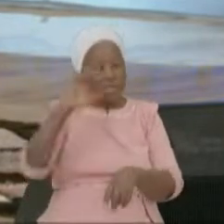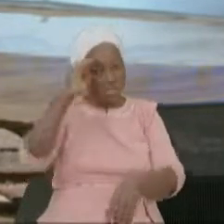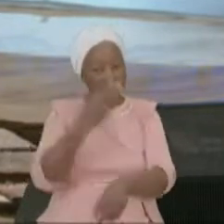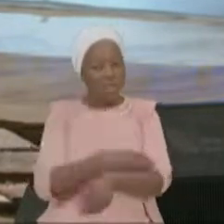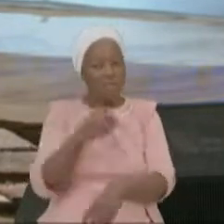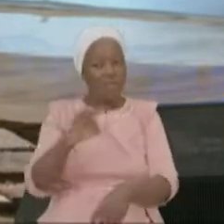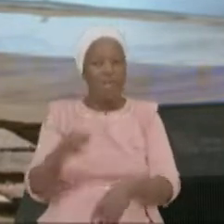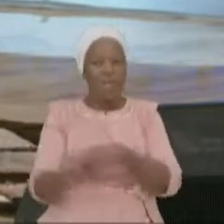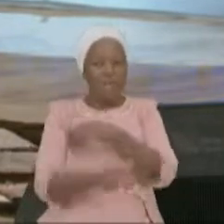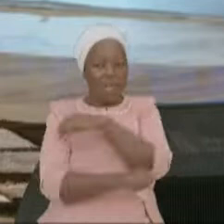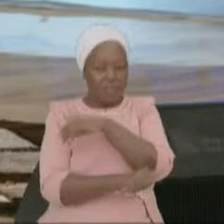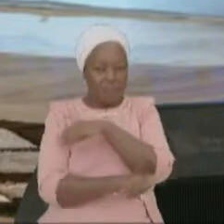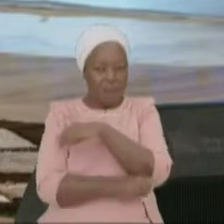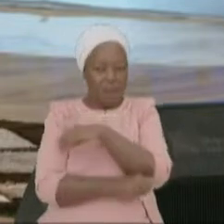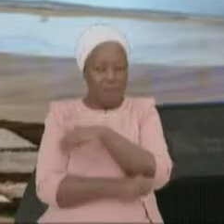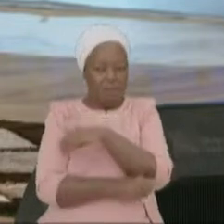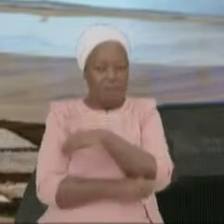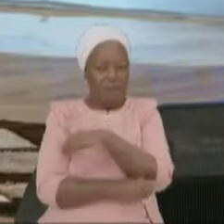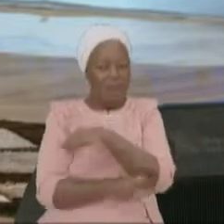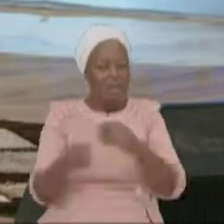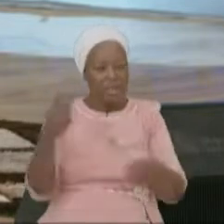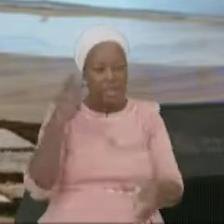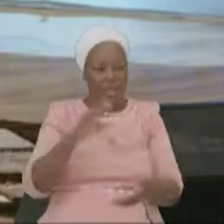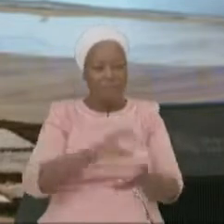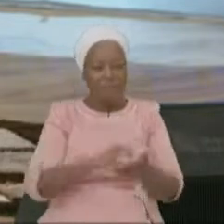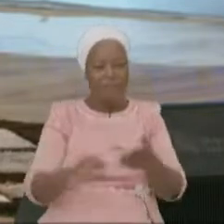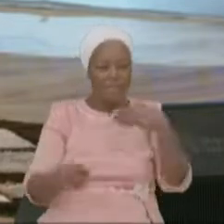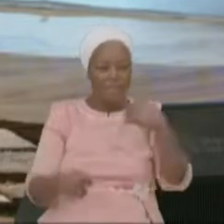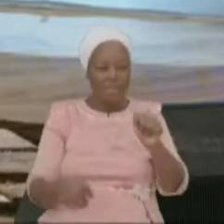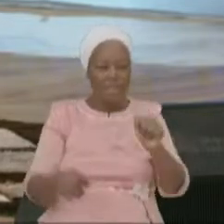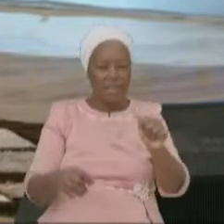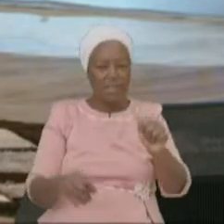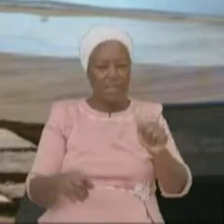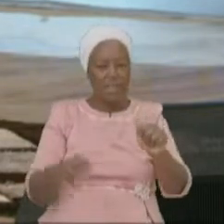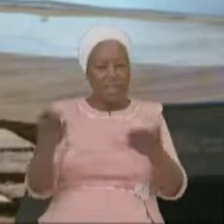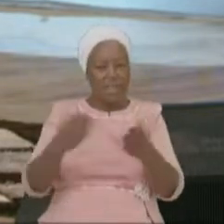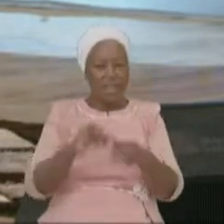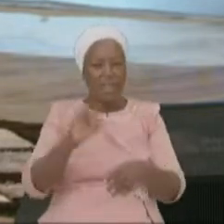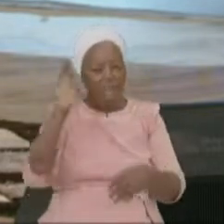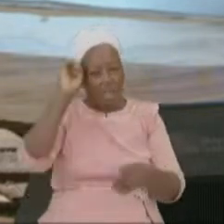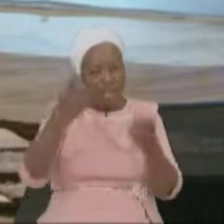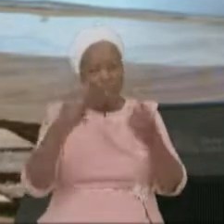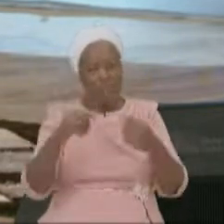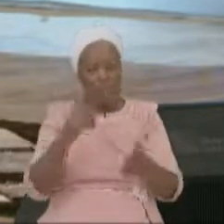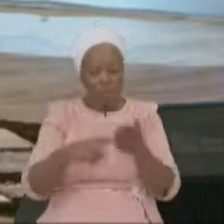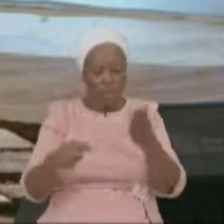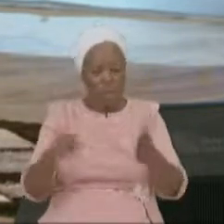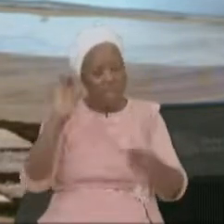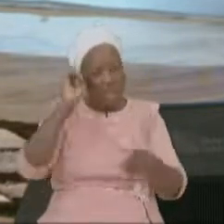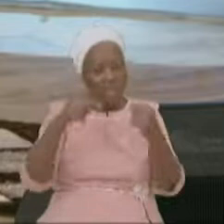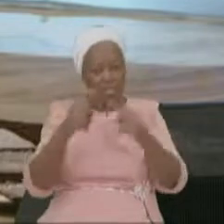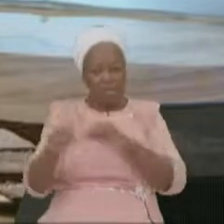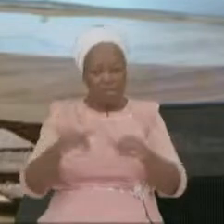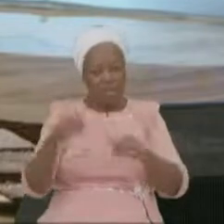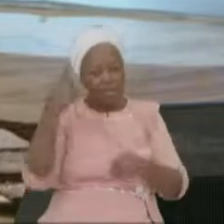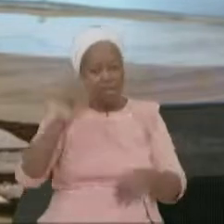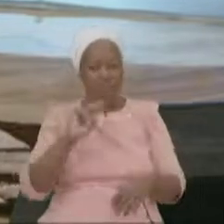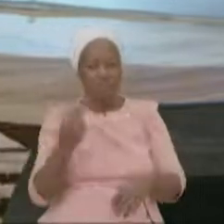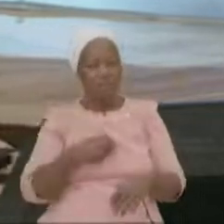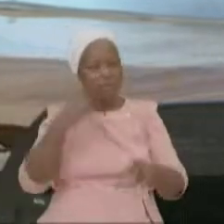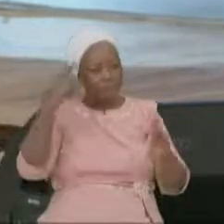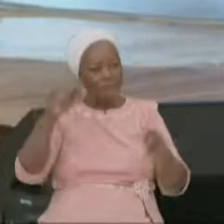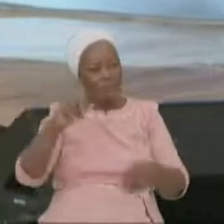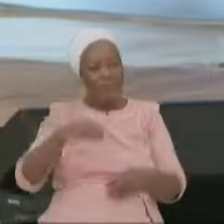verse 10. Here is what he came to do, for the Son of Man is come to